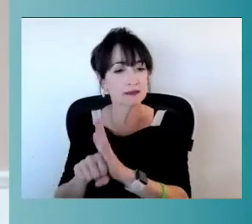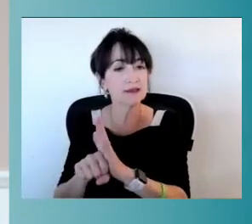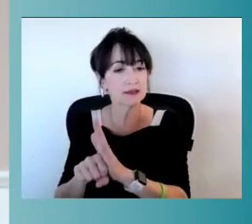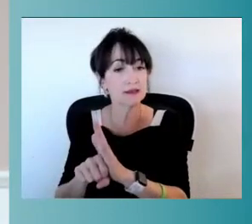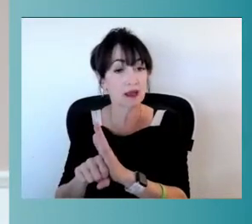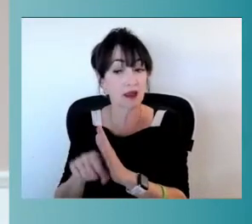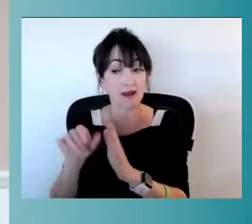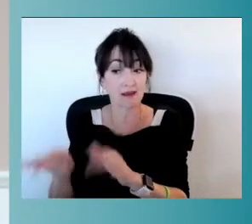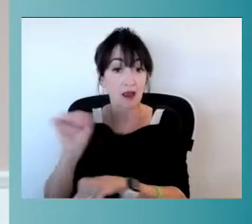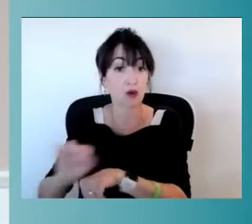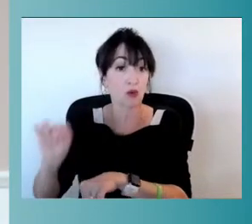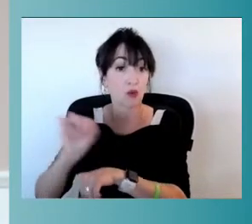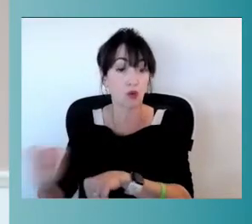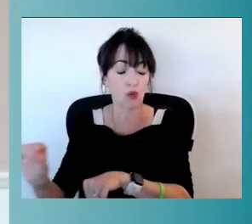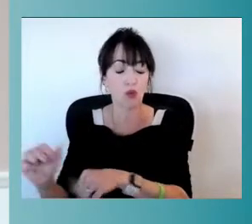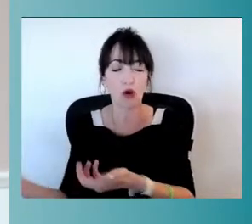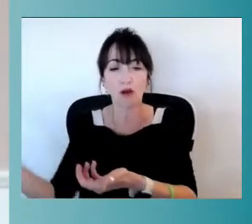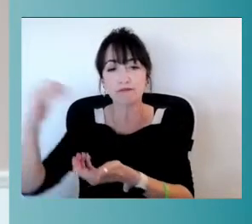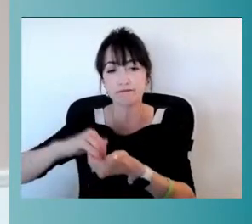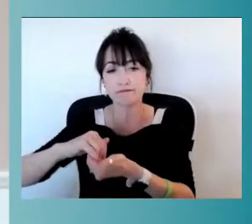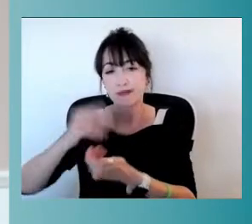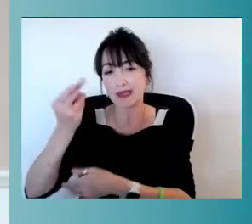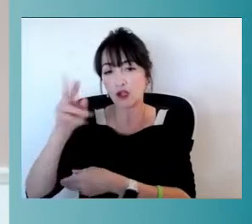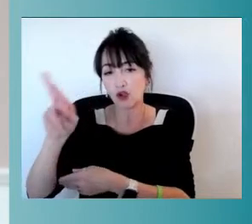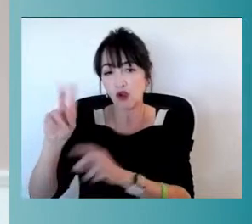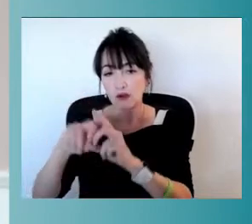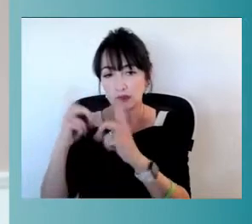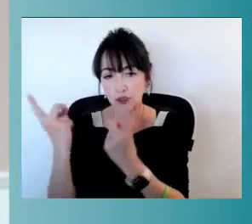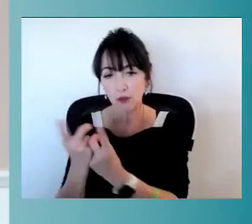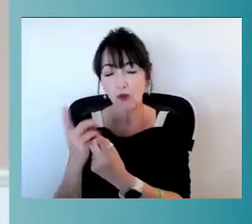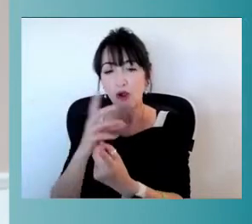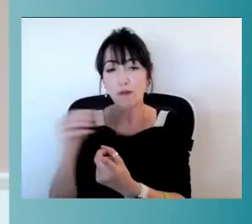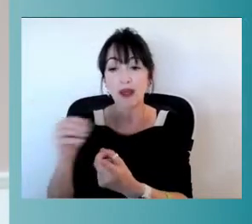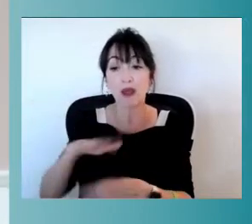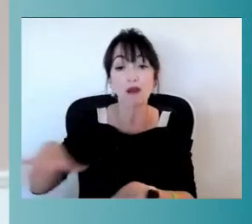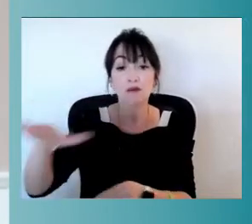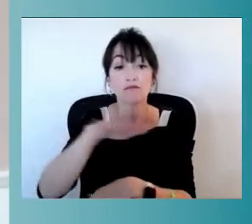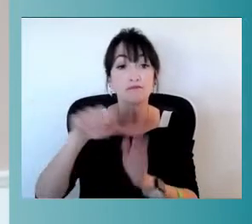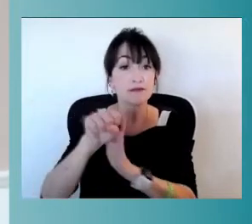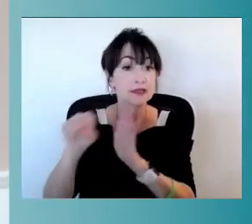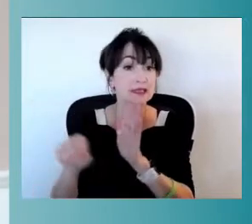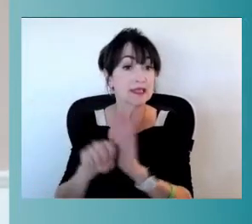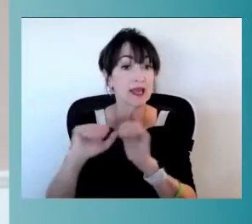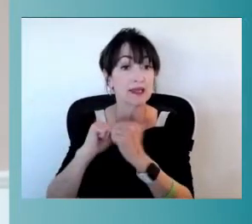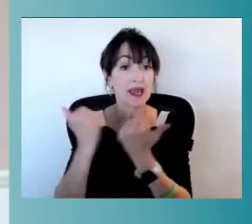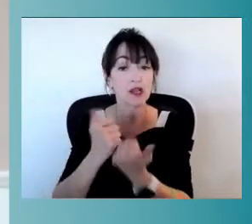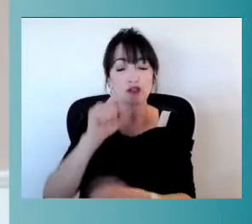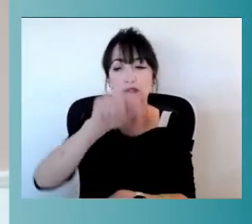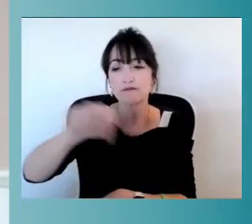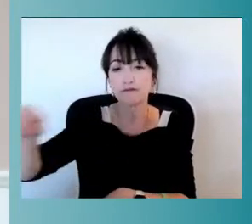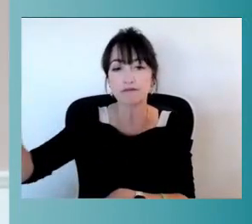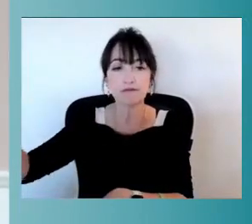partnership with our Department of Human Resources and agencies across the state to really establish what it means to move across the trauma